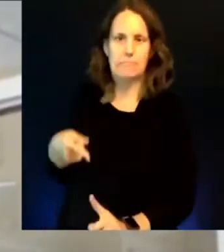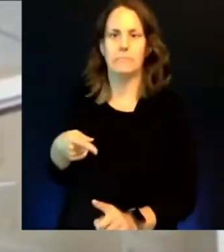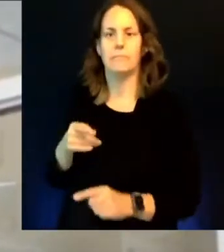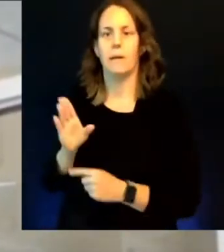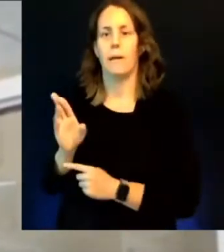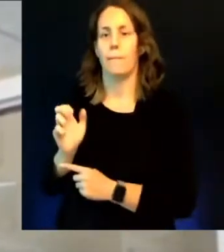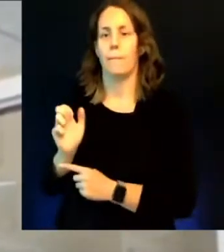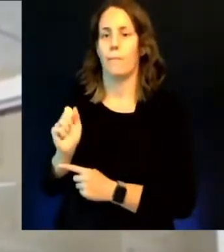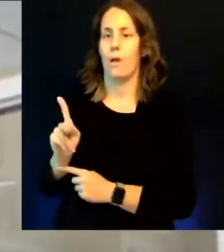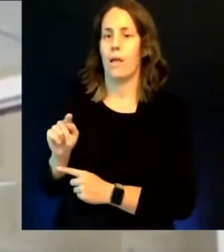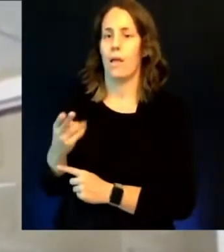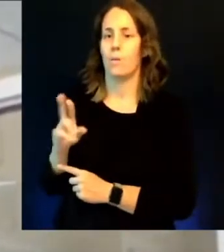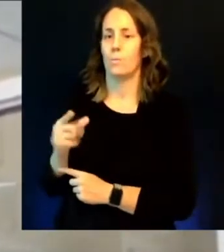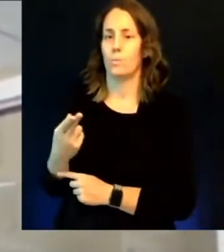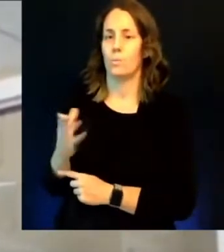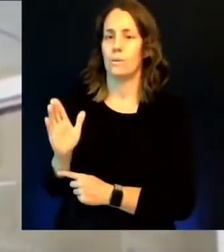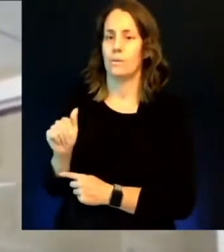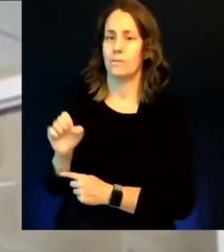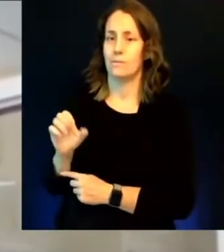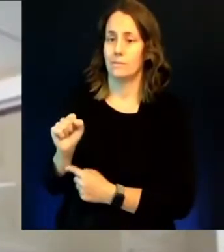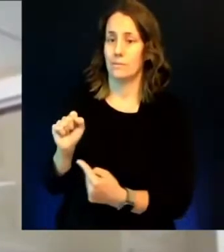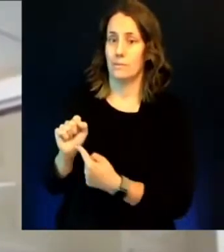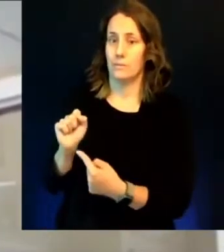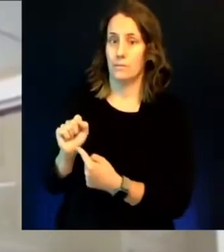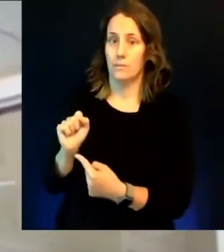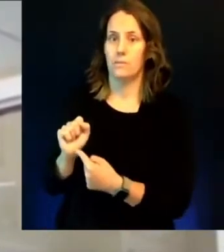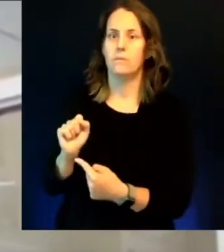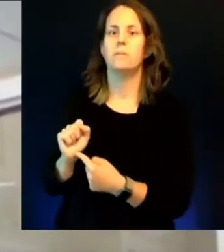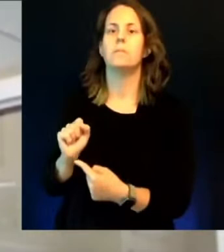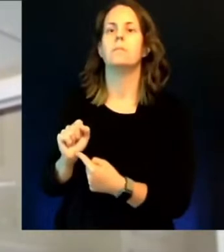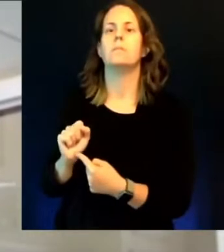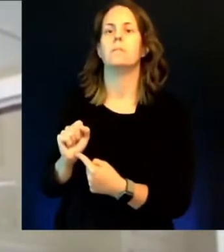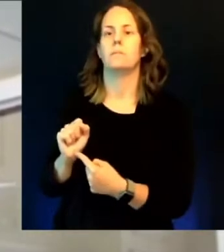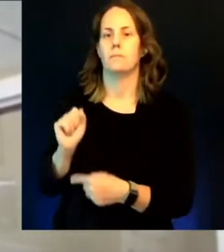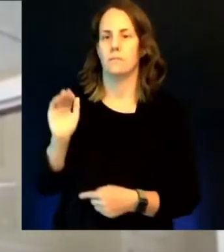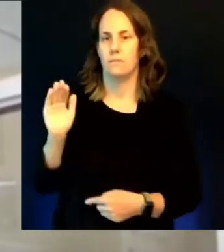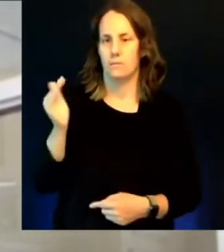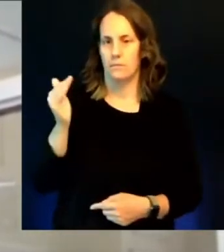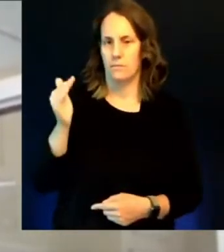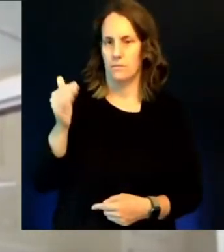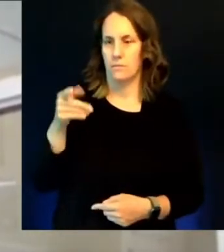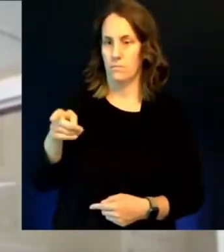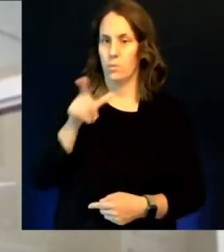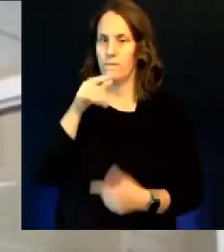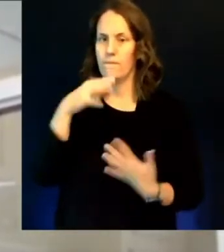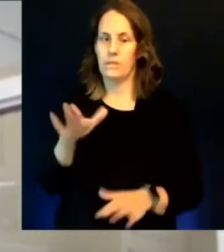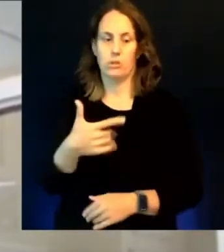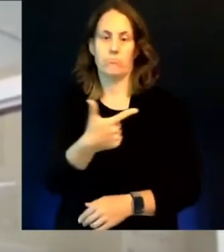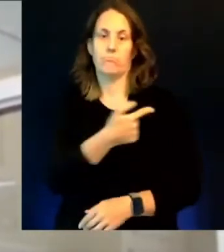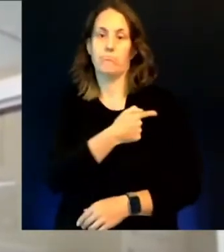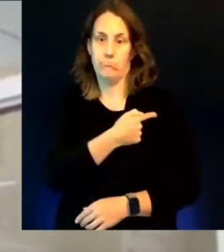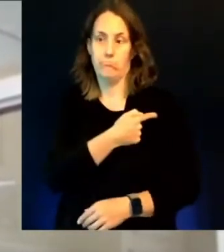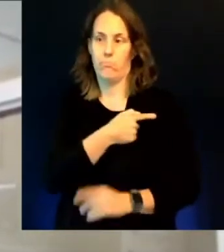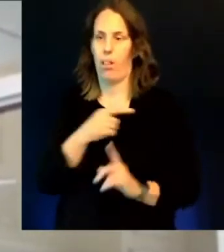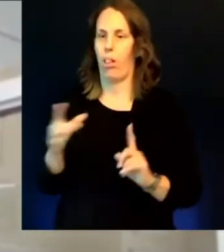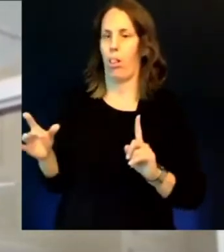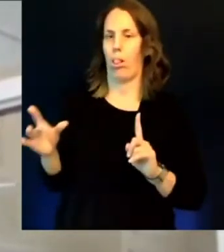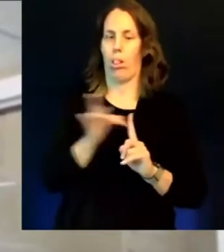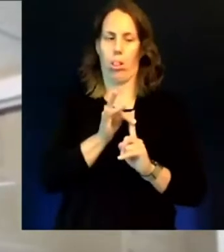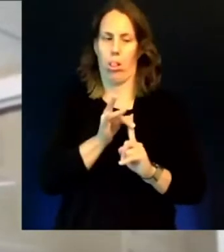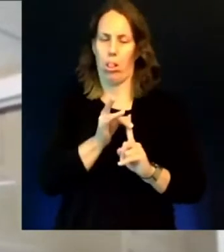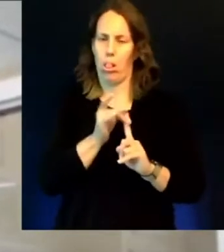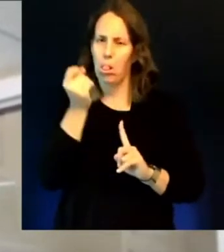it's particularly lower among when we talk about hospitalizations and severe cases and